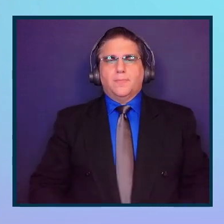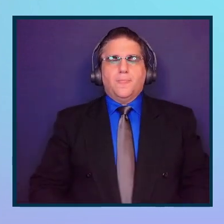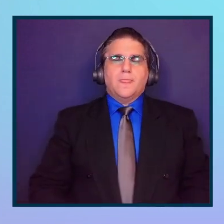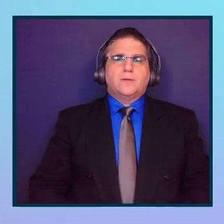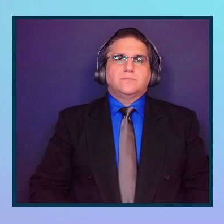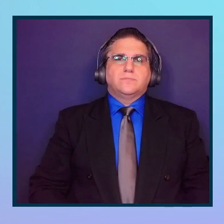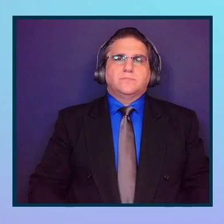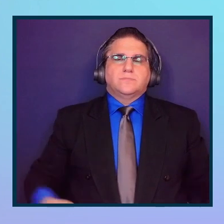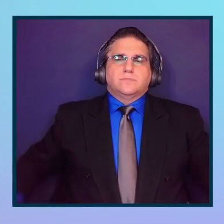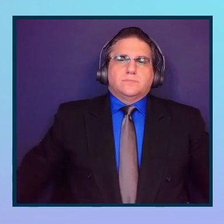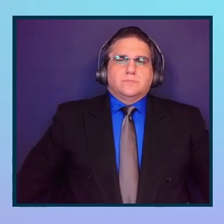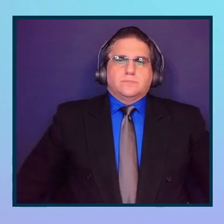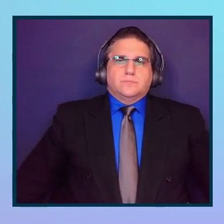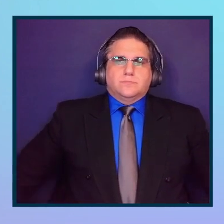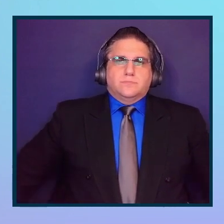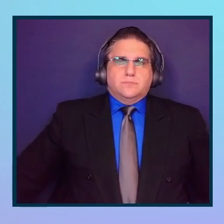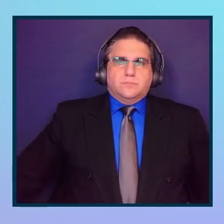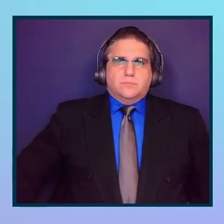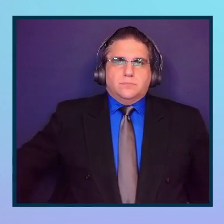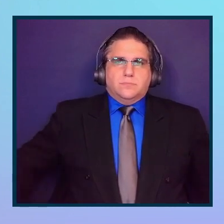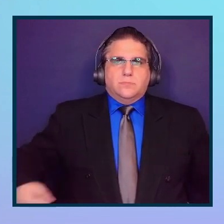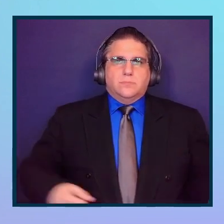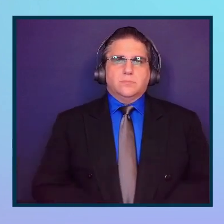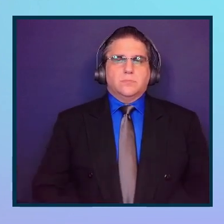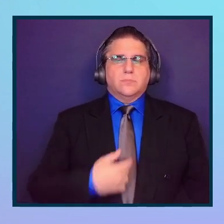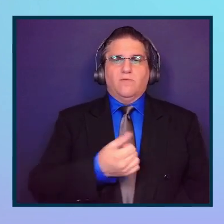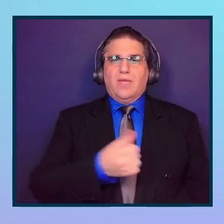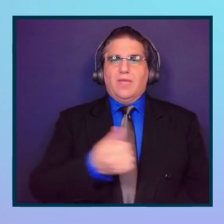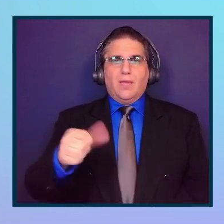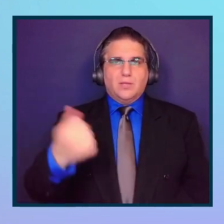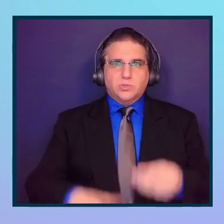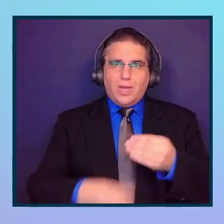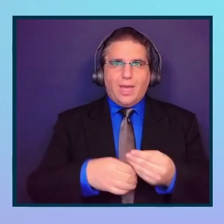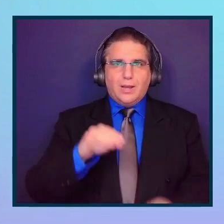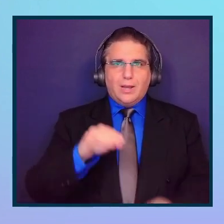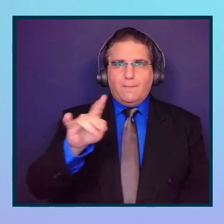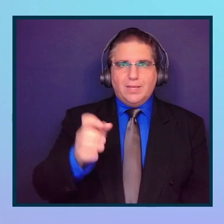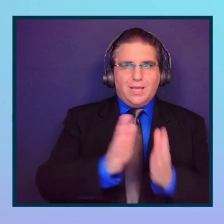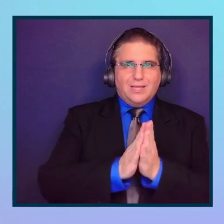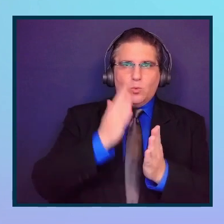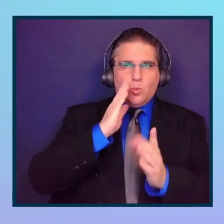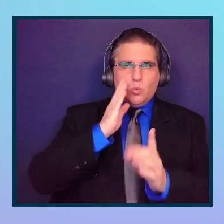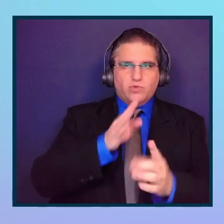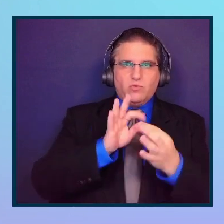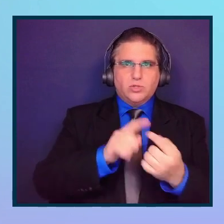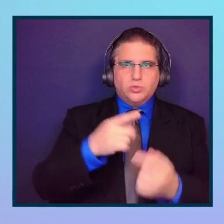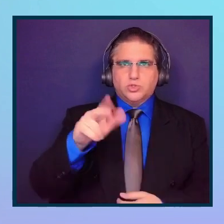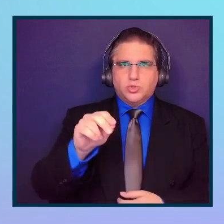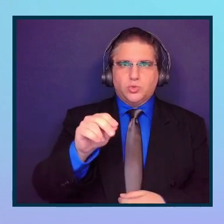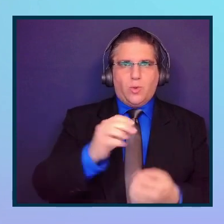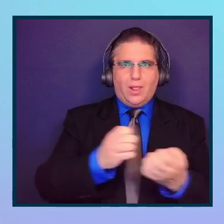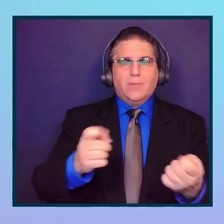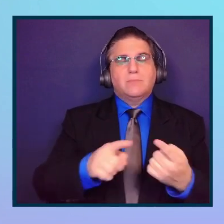Do you have anything else to add about, Mike is asking, I'm not sure if this is directly related to the pseudo elements, but what about